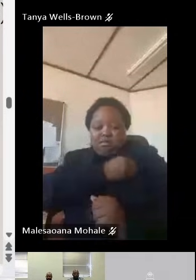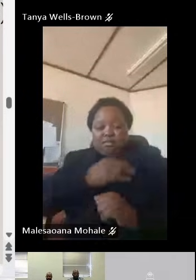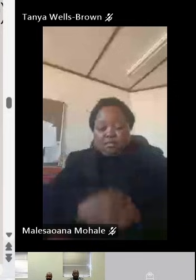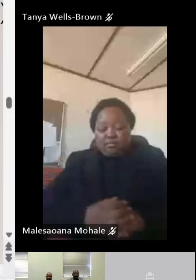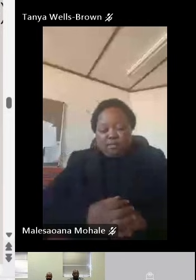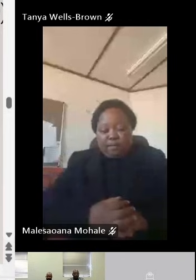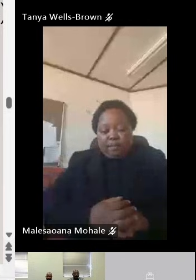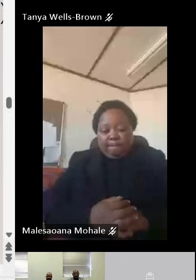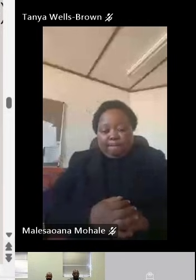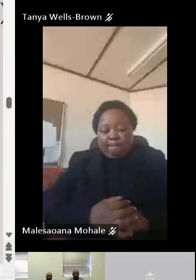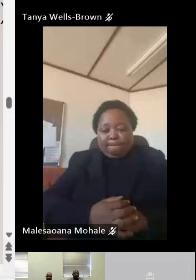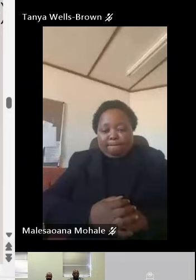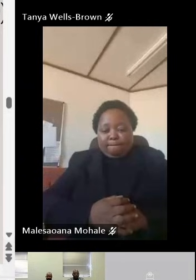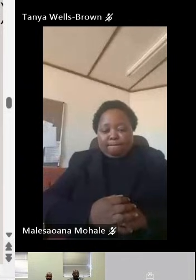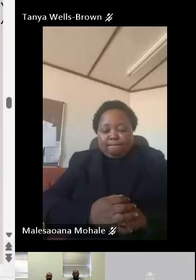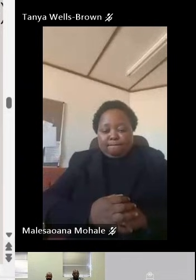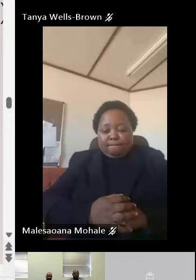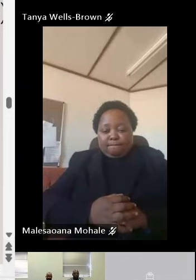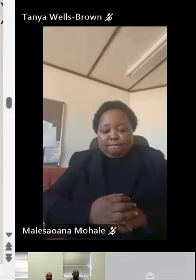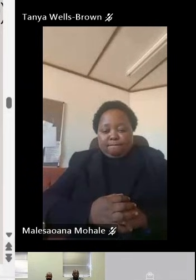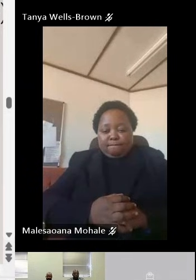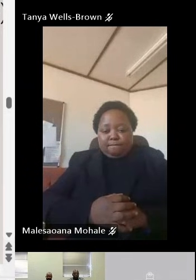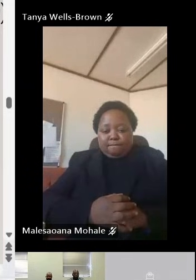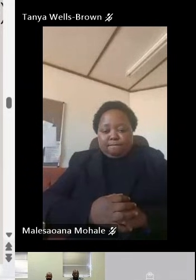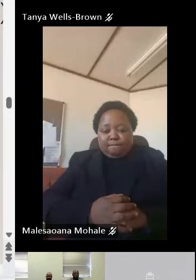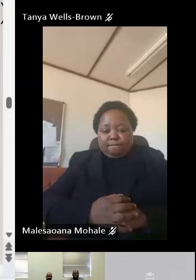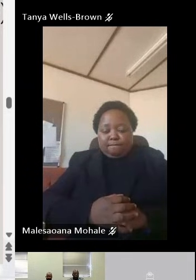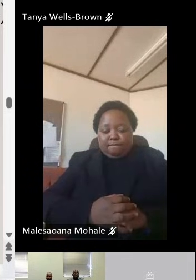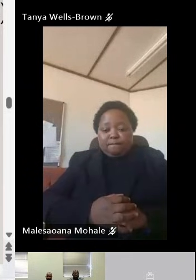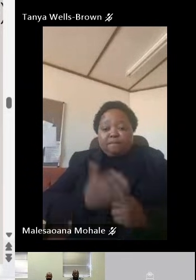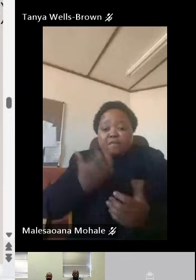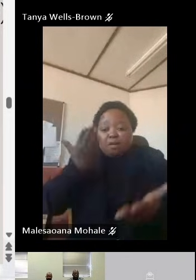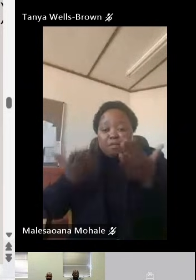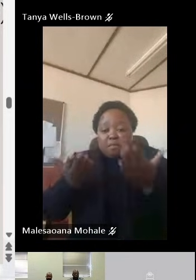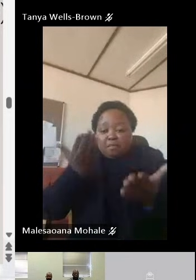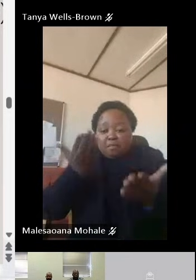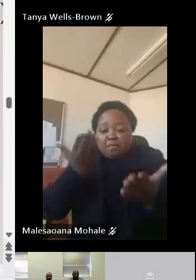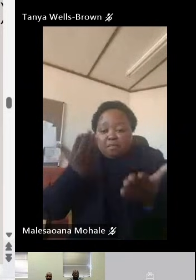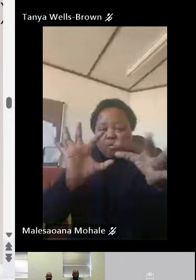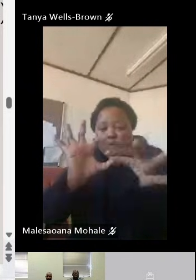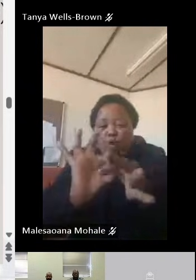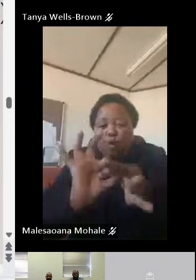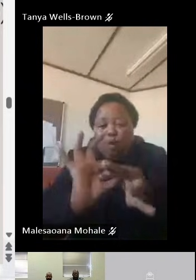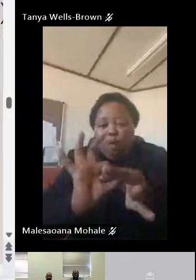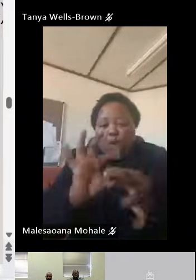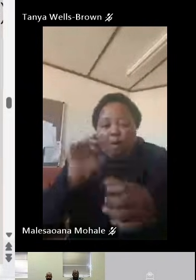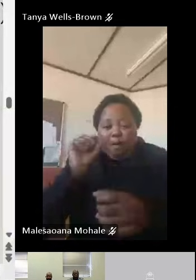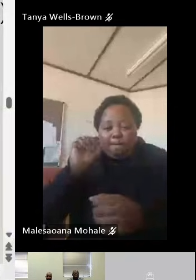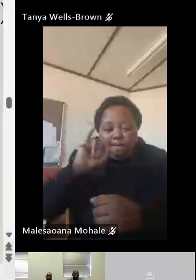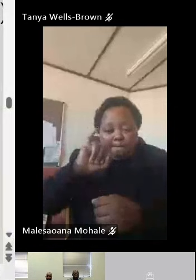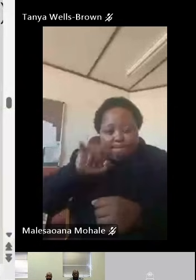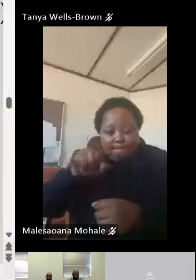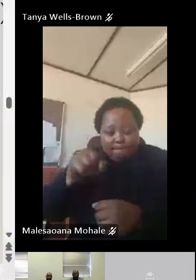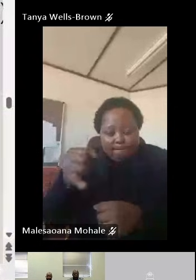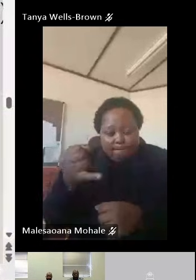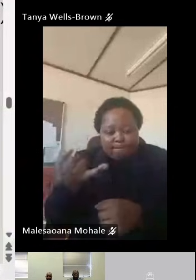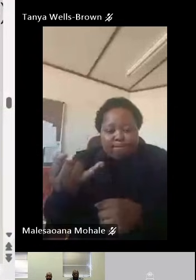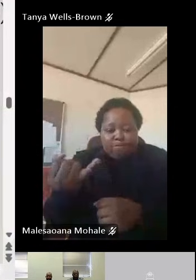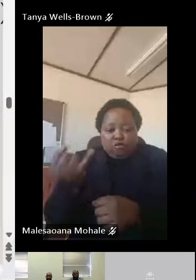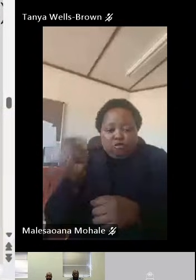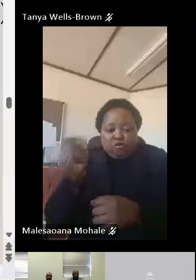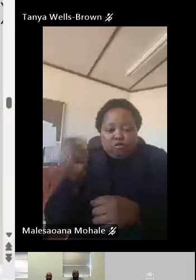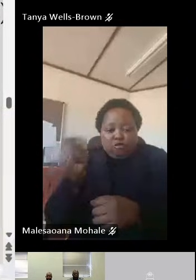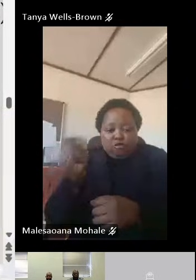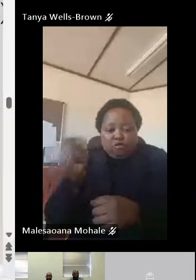and who lives, let's say, in Mohotlo, in those areas where the roads are